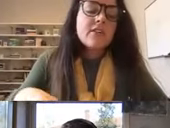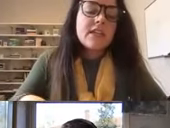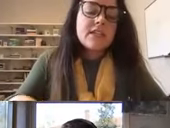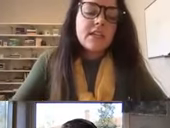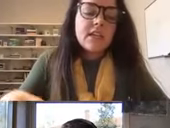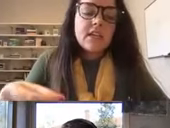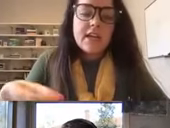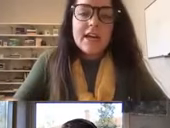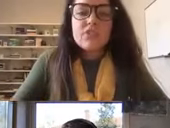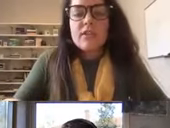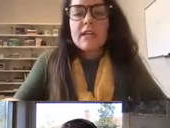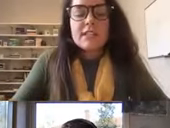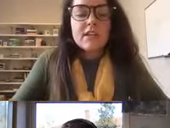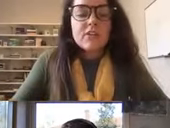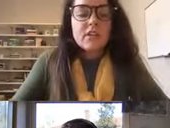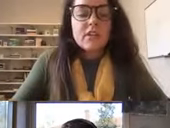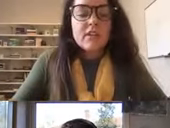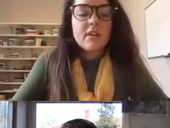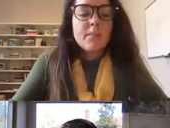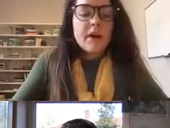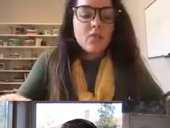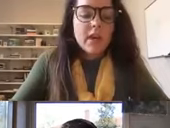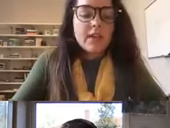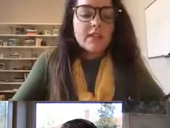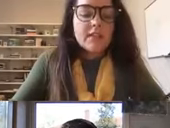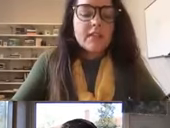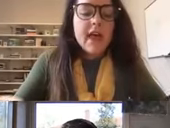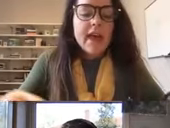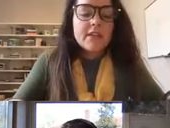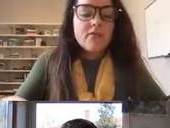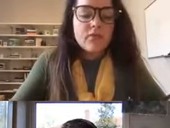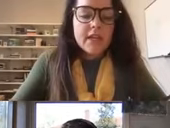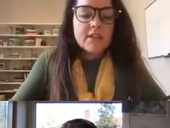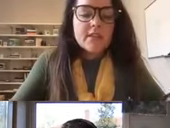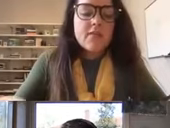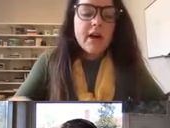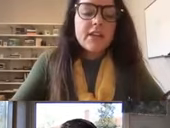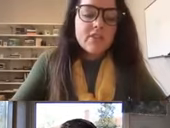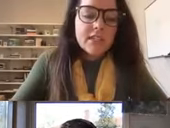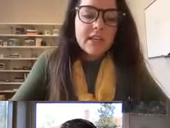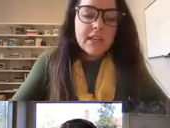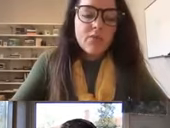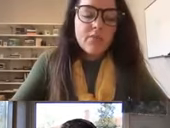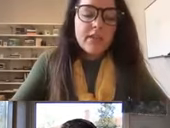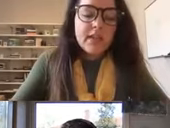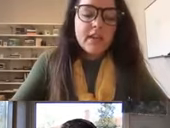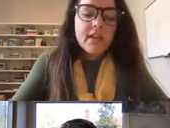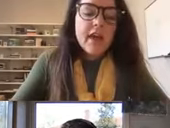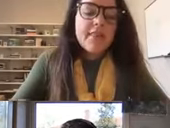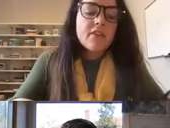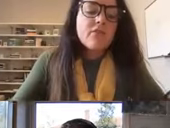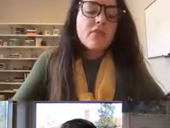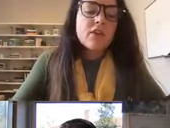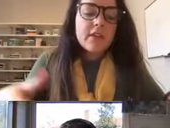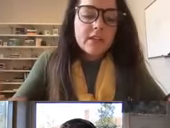entails a denaturalization of whiteness and of race by addressing it openly